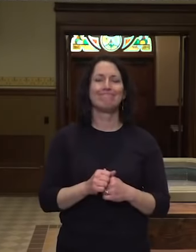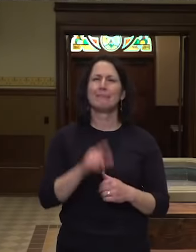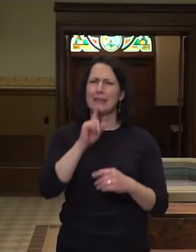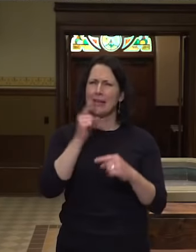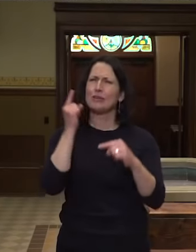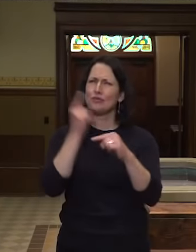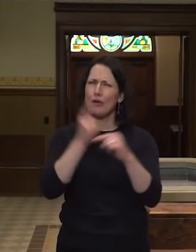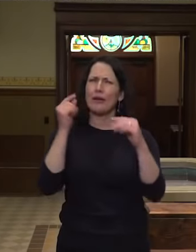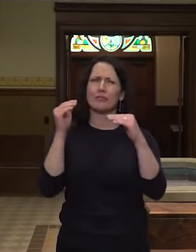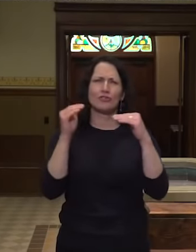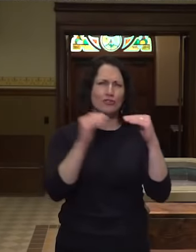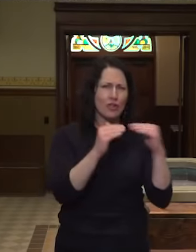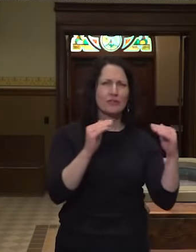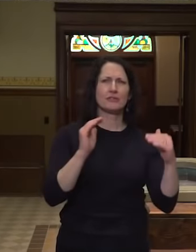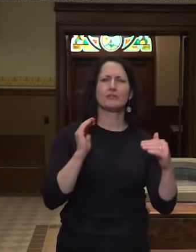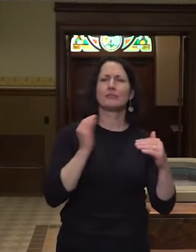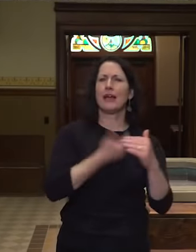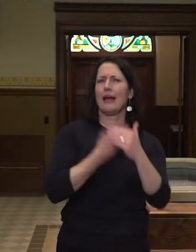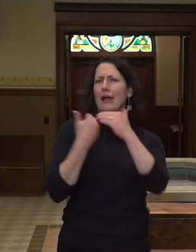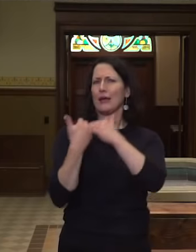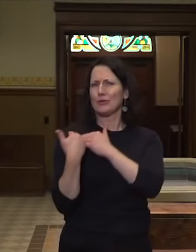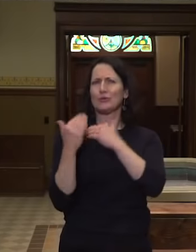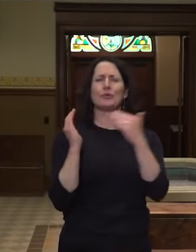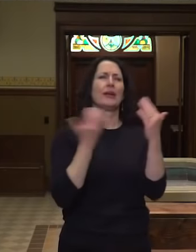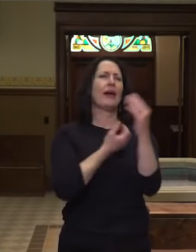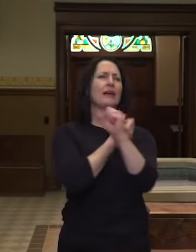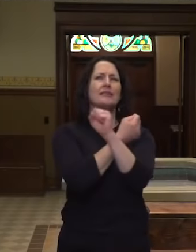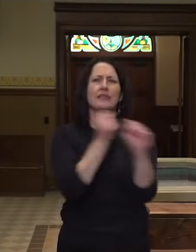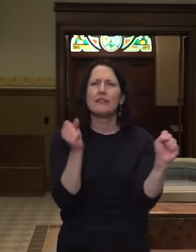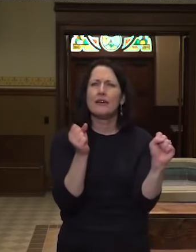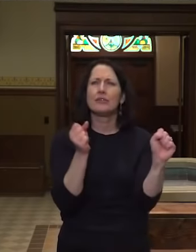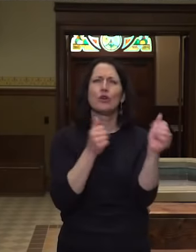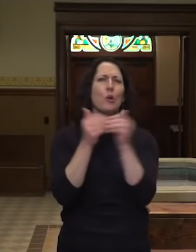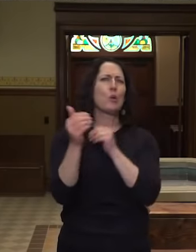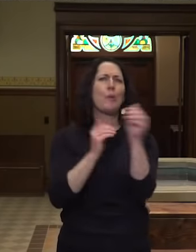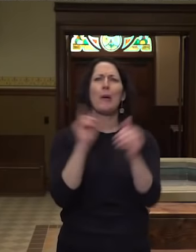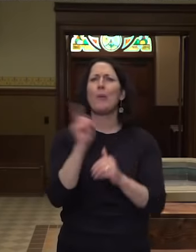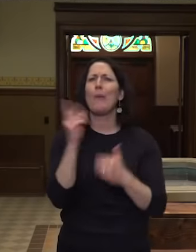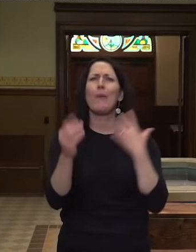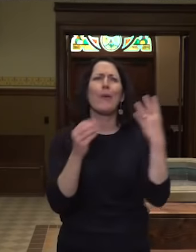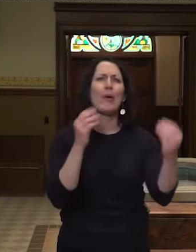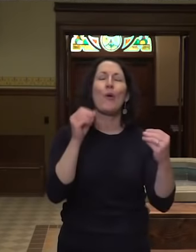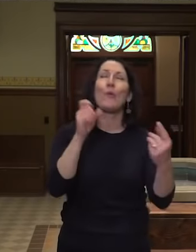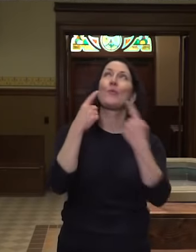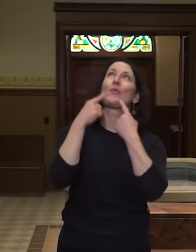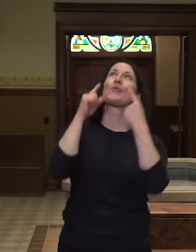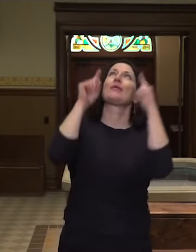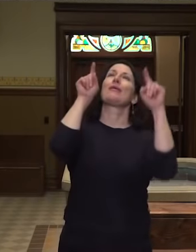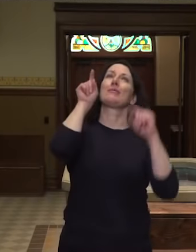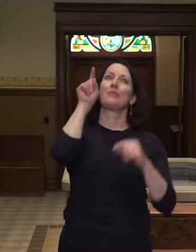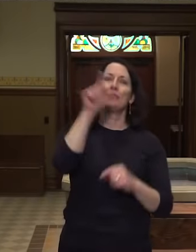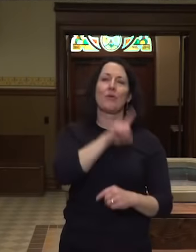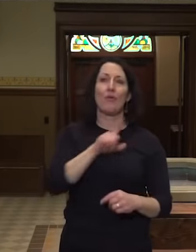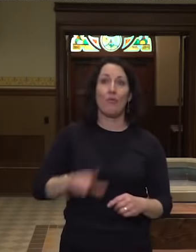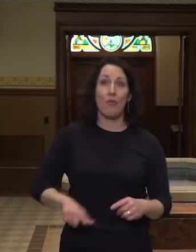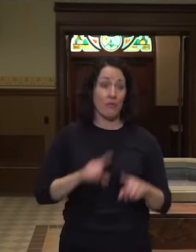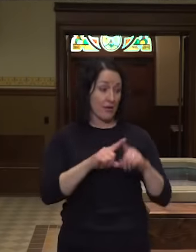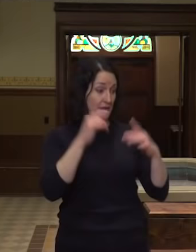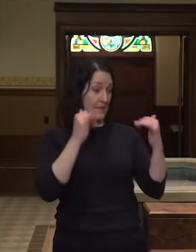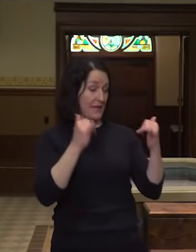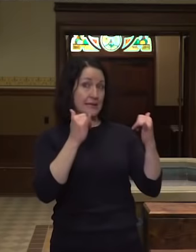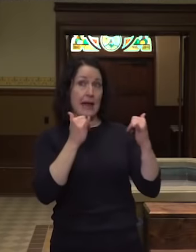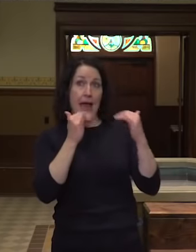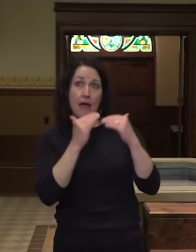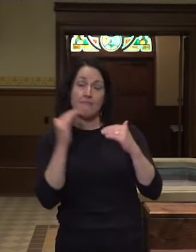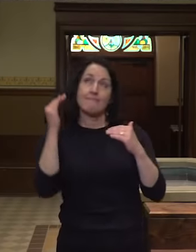It is truly right and just, our duty and our salvation, at all times to acclaim you, O Lord, but in this time above all